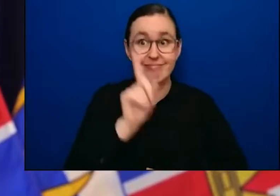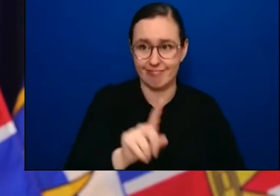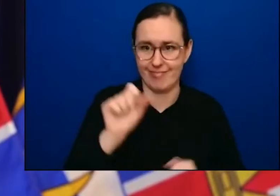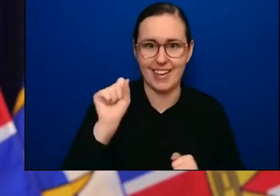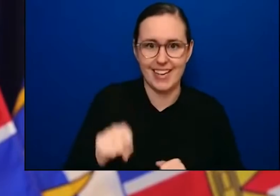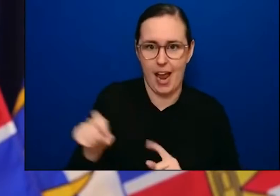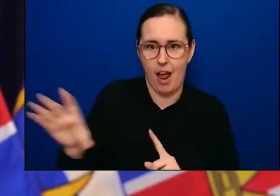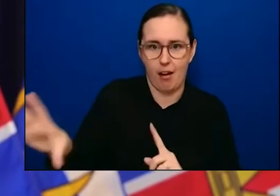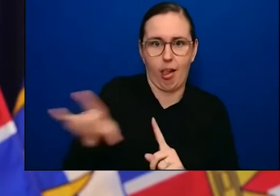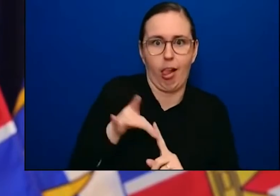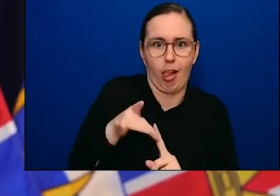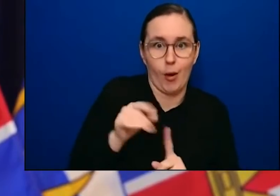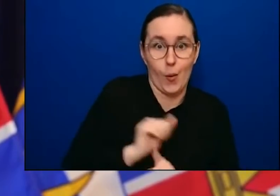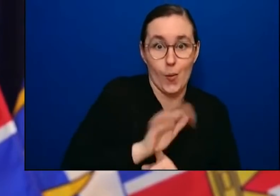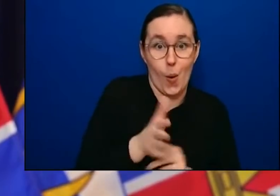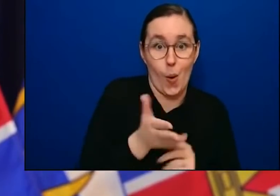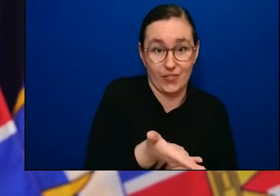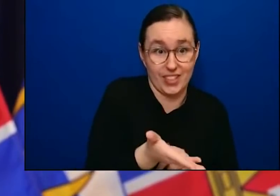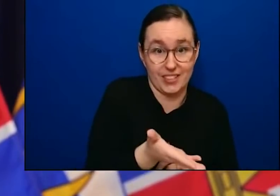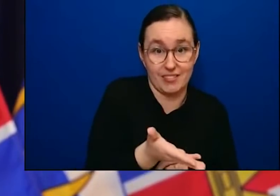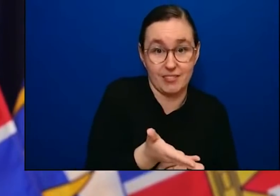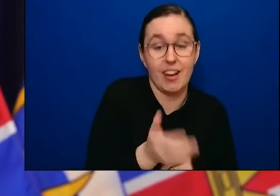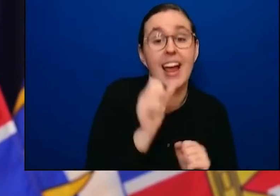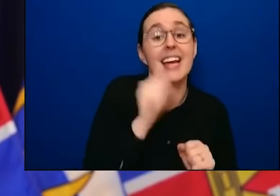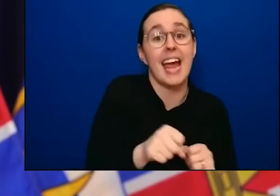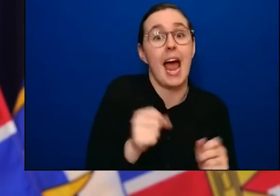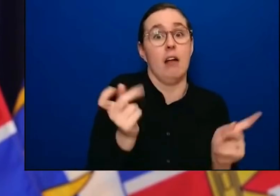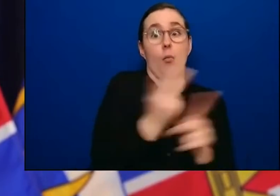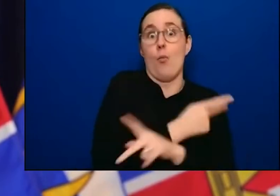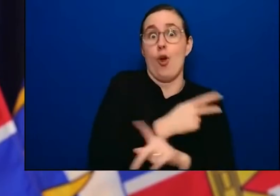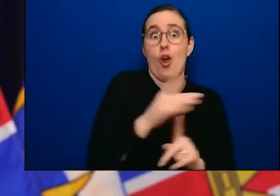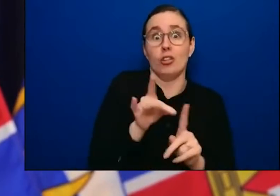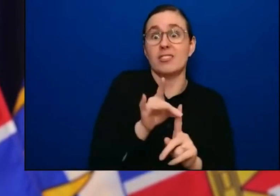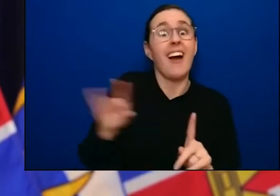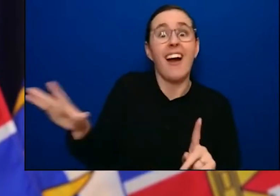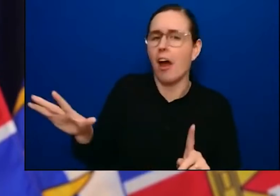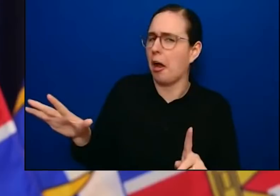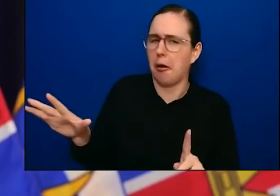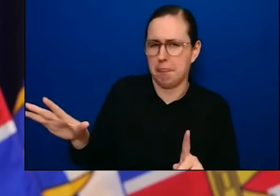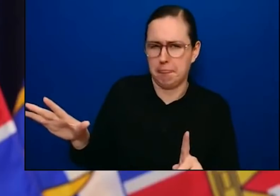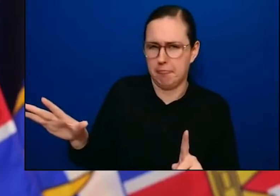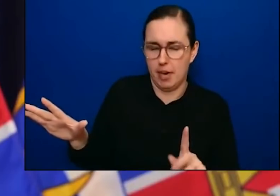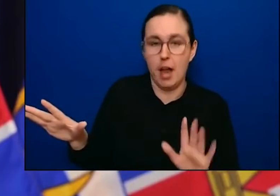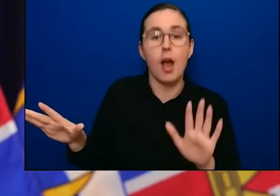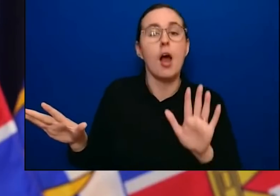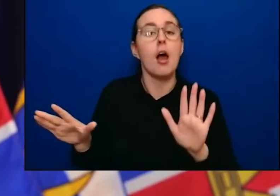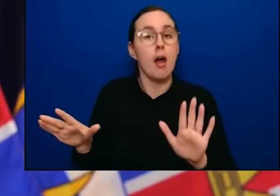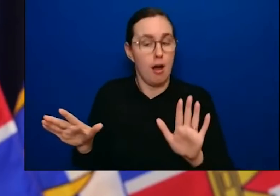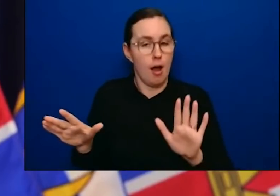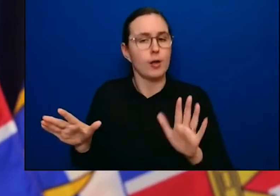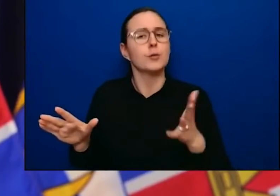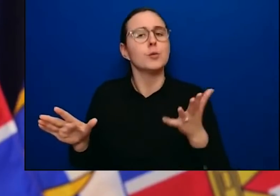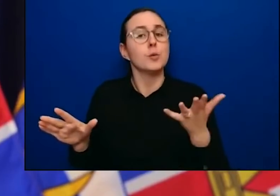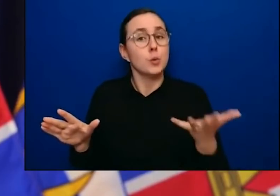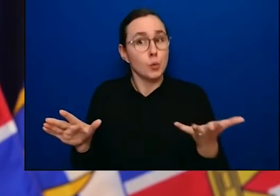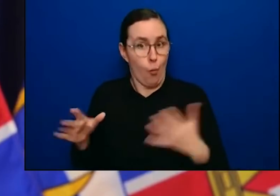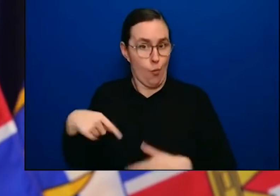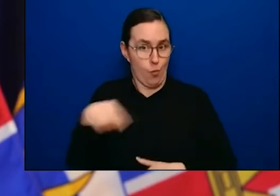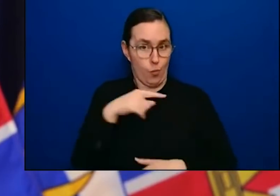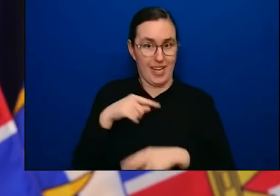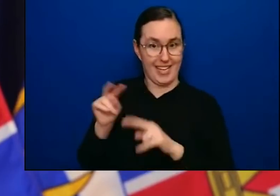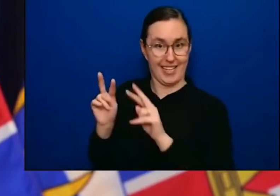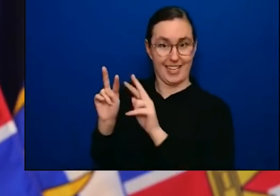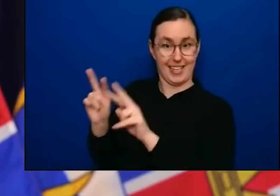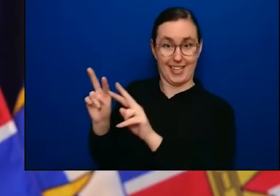at-home tests in particular, this is something that we've been looking at for several months, expecting that we would get more in